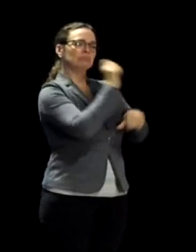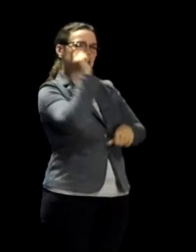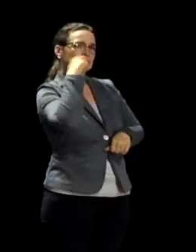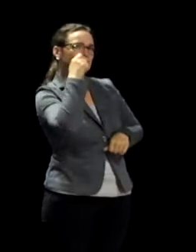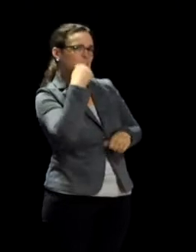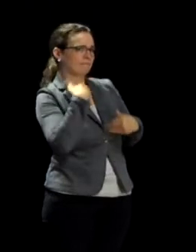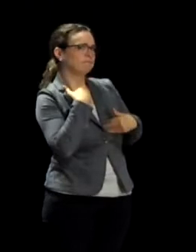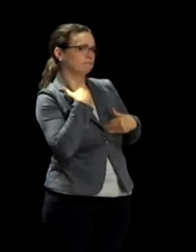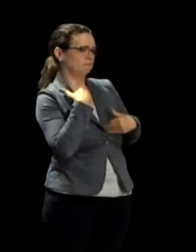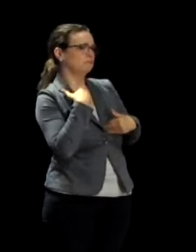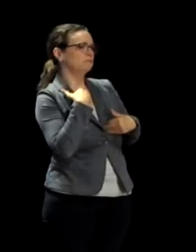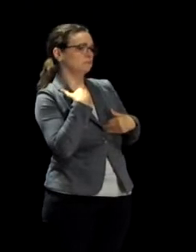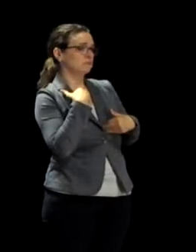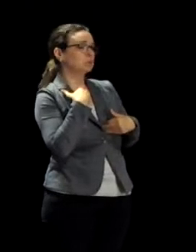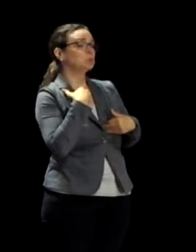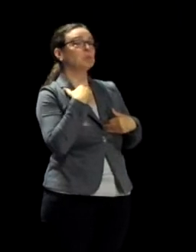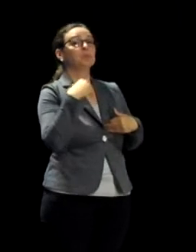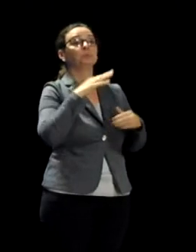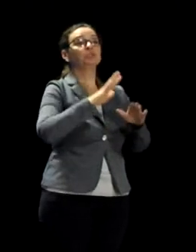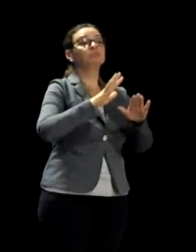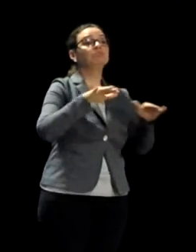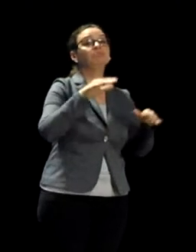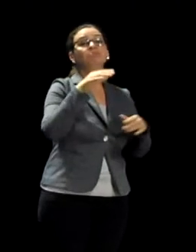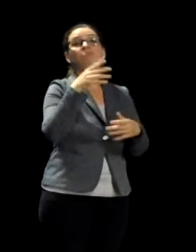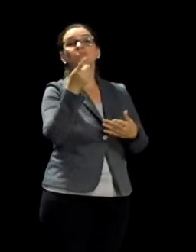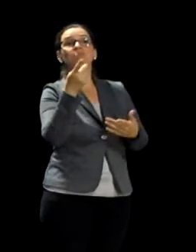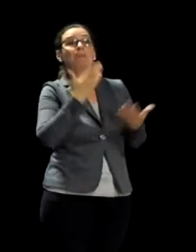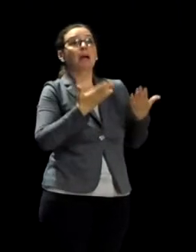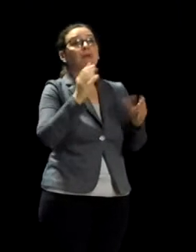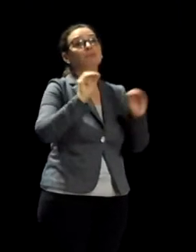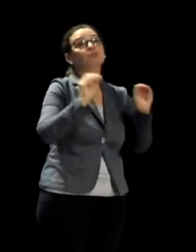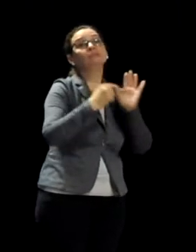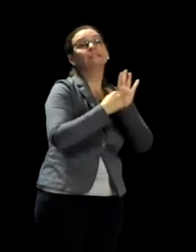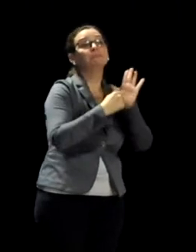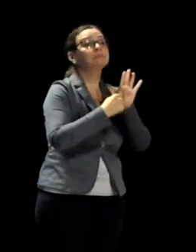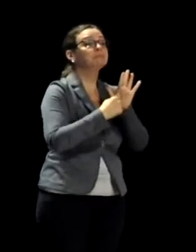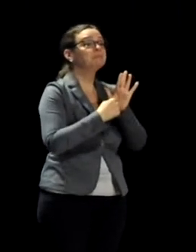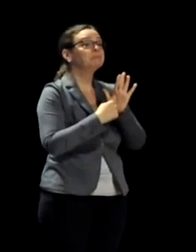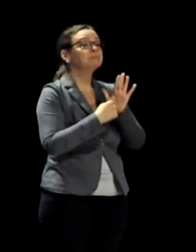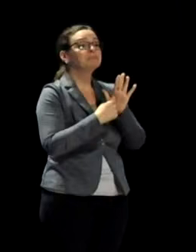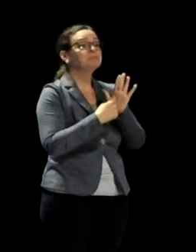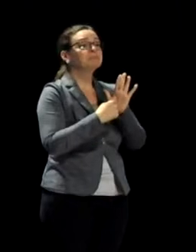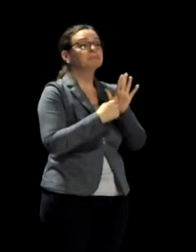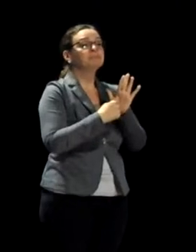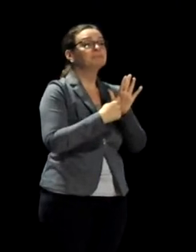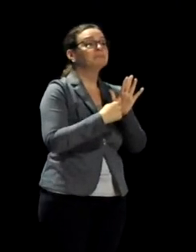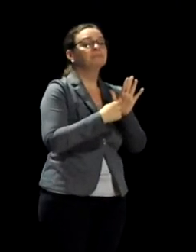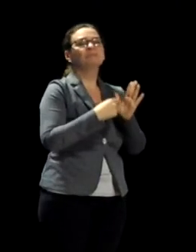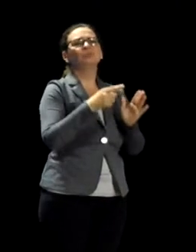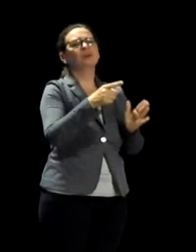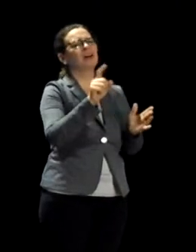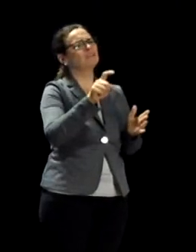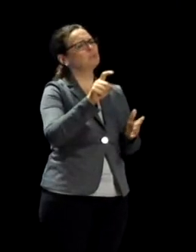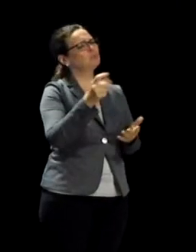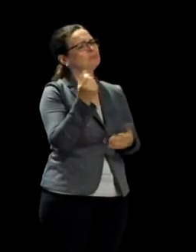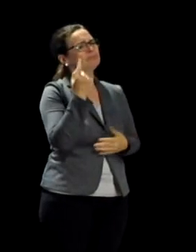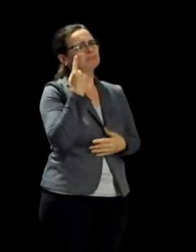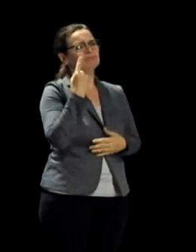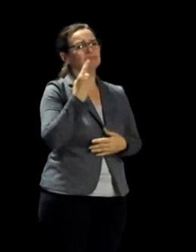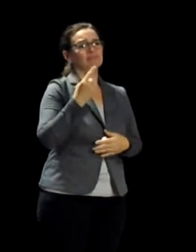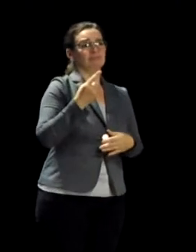or symptomatic now, let's get it under control in July so that when they're going off to college in August, it's not an